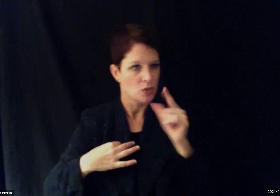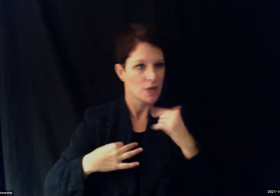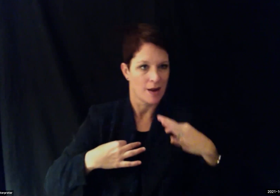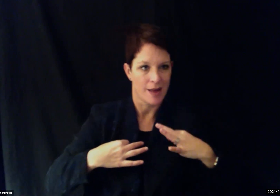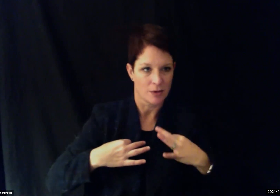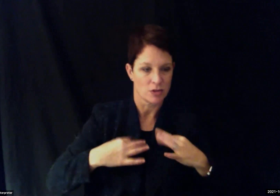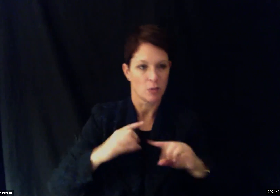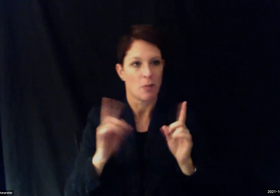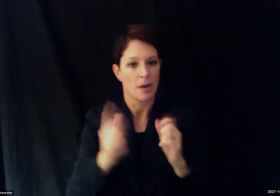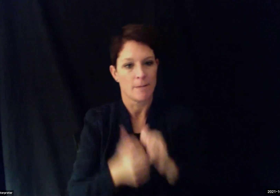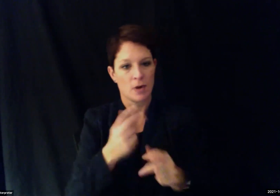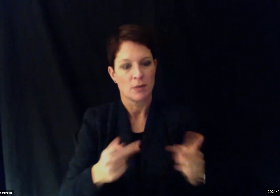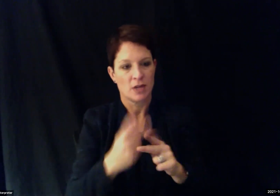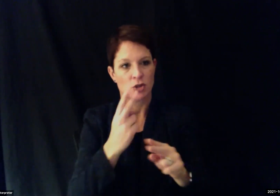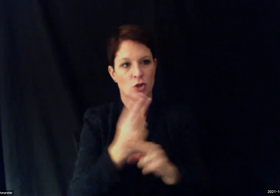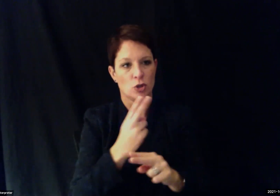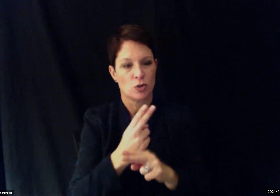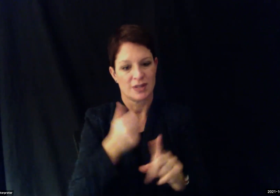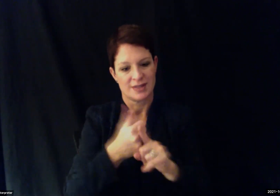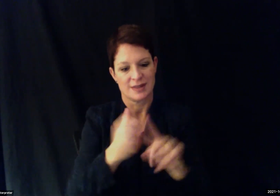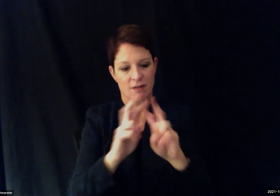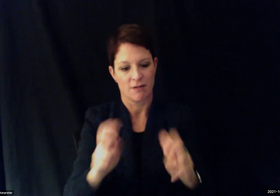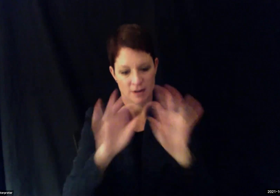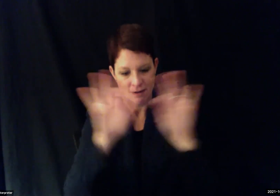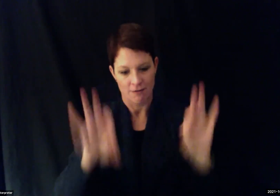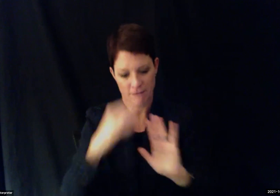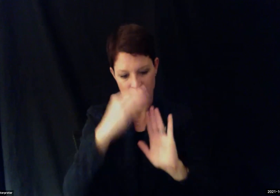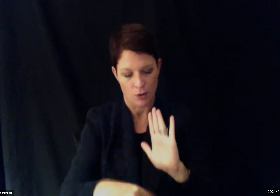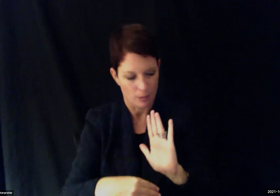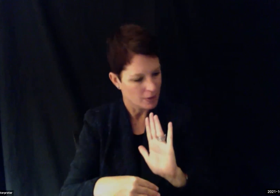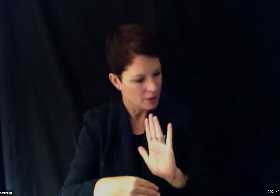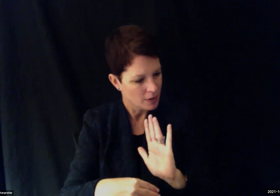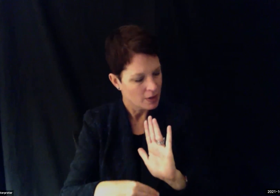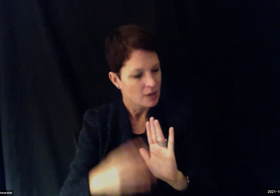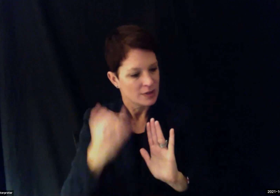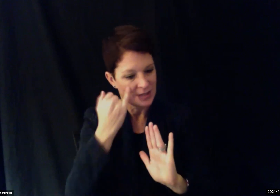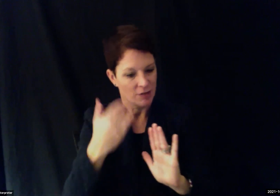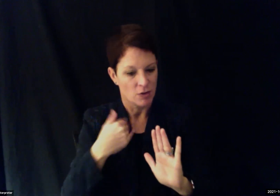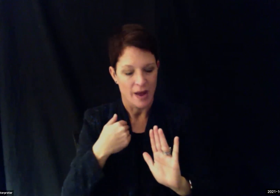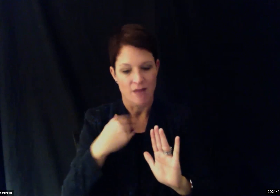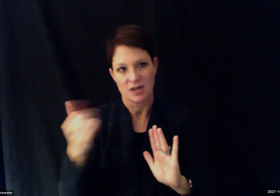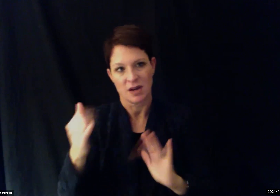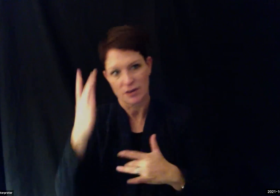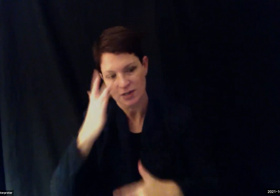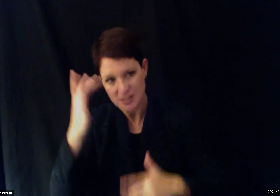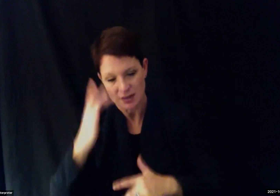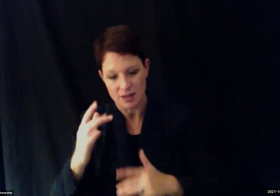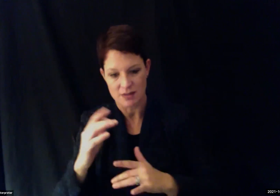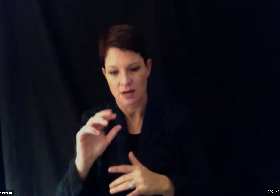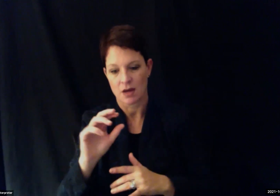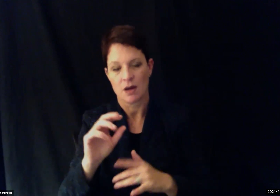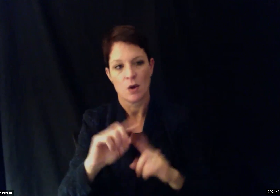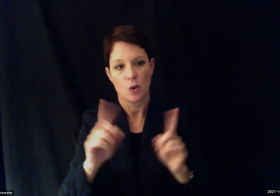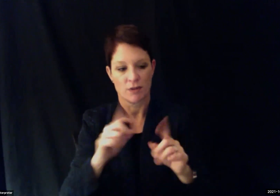sites are going to be using a self-attestation form where you'll just attest that you have an underlying condition or that you fall into